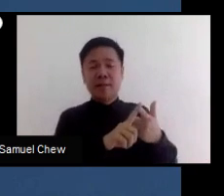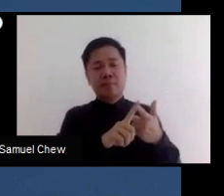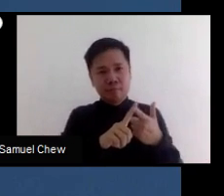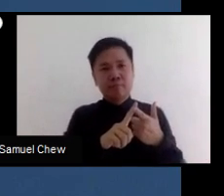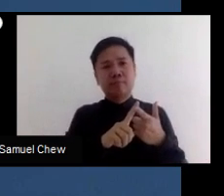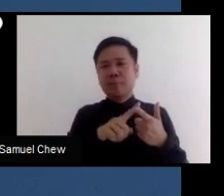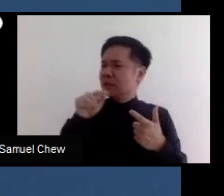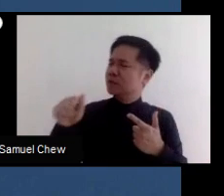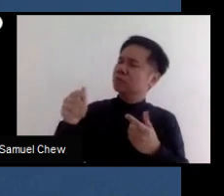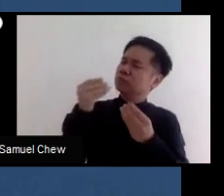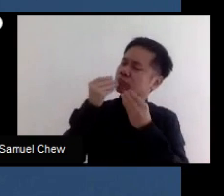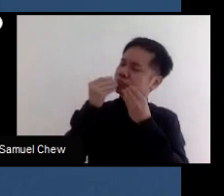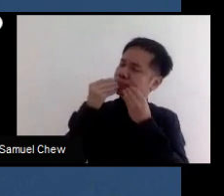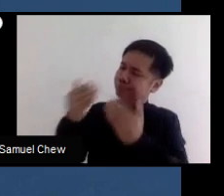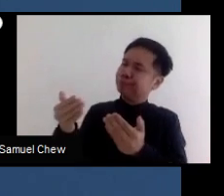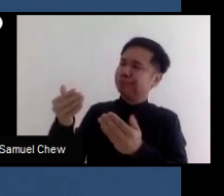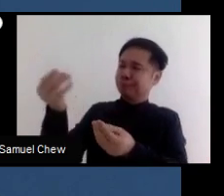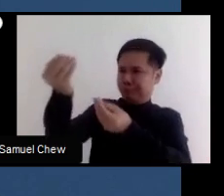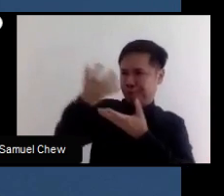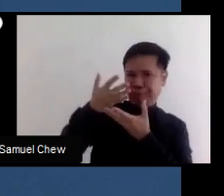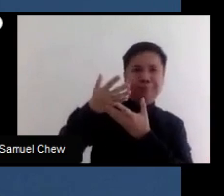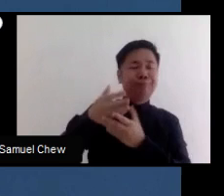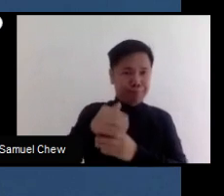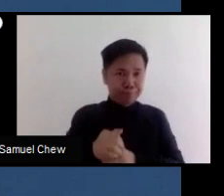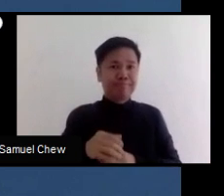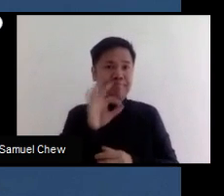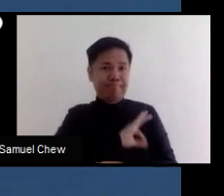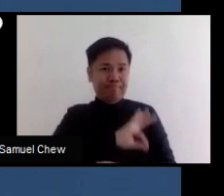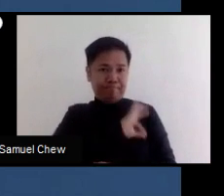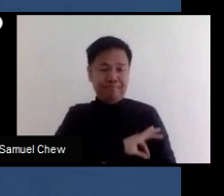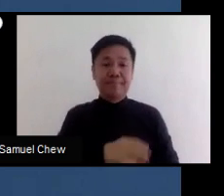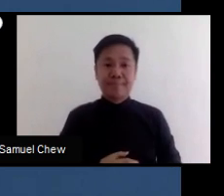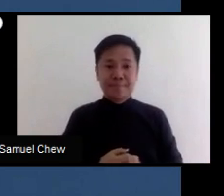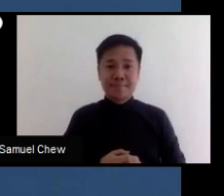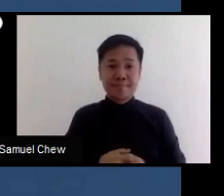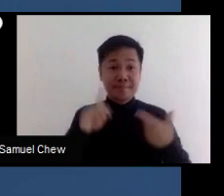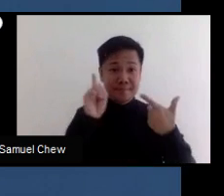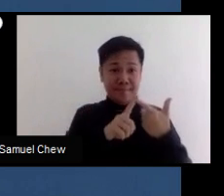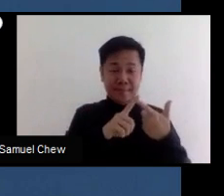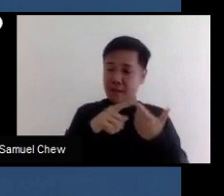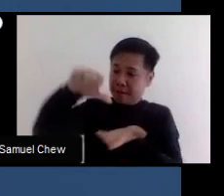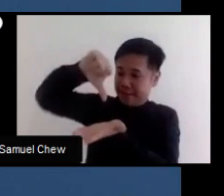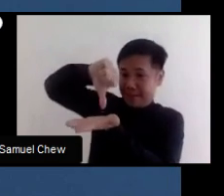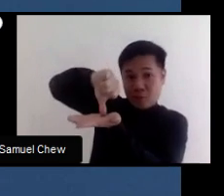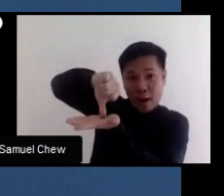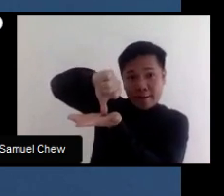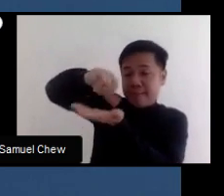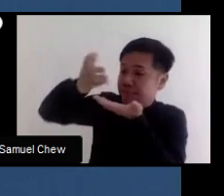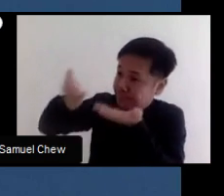valuable insights. I now recognize the distinguished delegate from Iran. Iran, you have the floor.